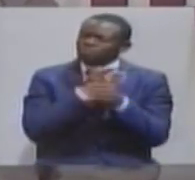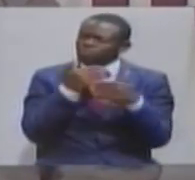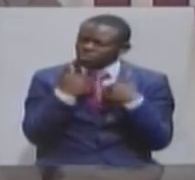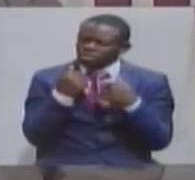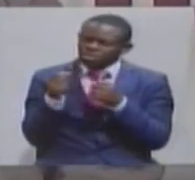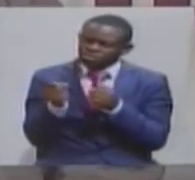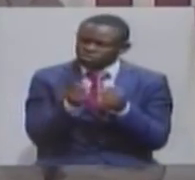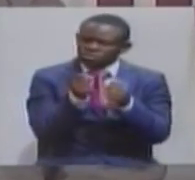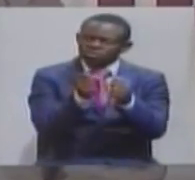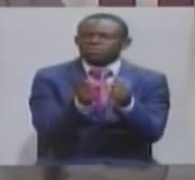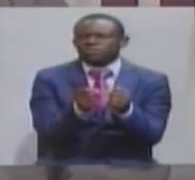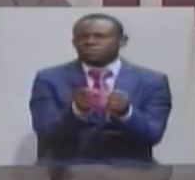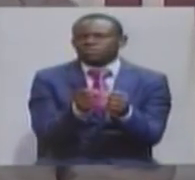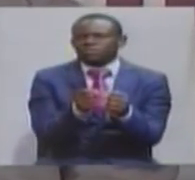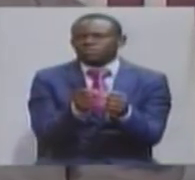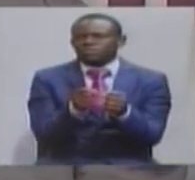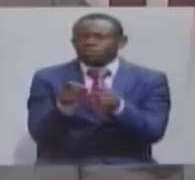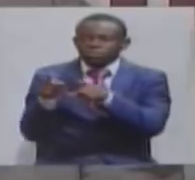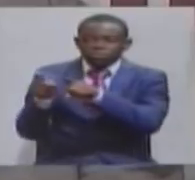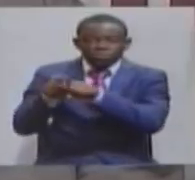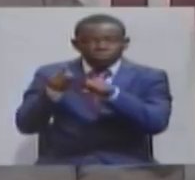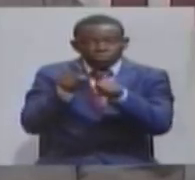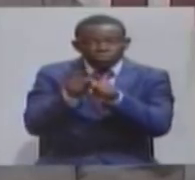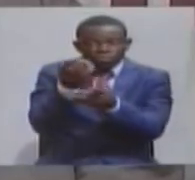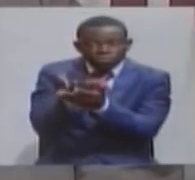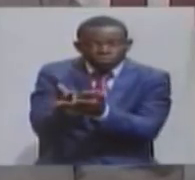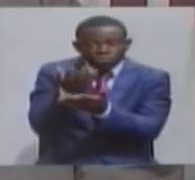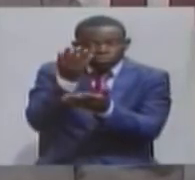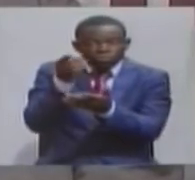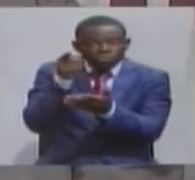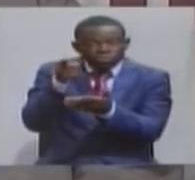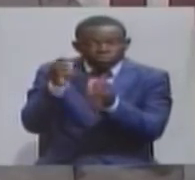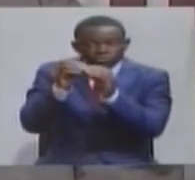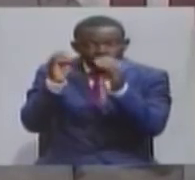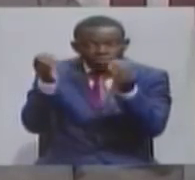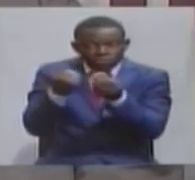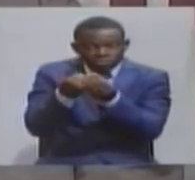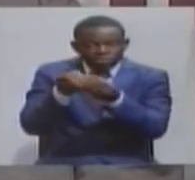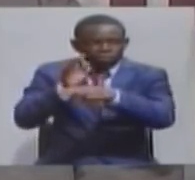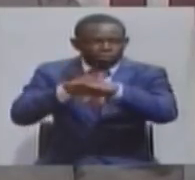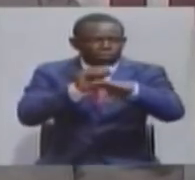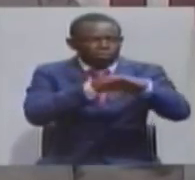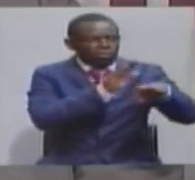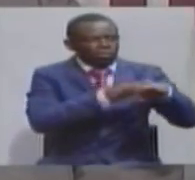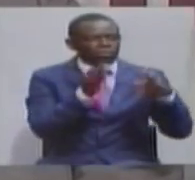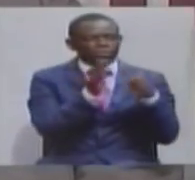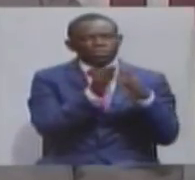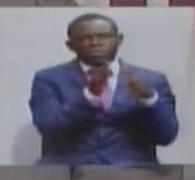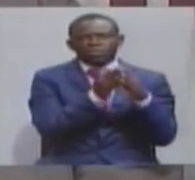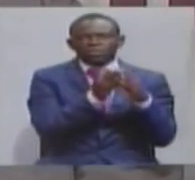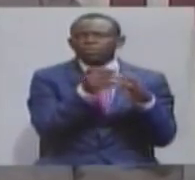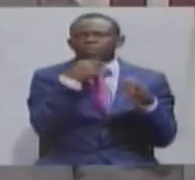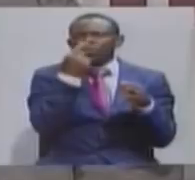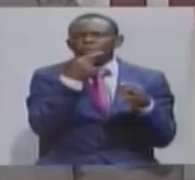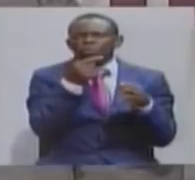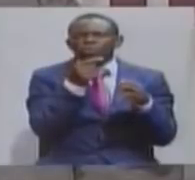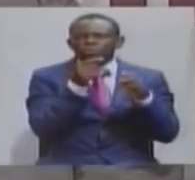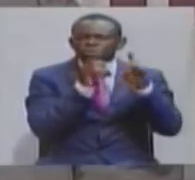the meetings or not, ultimately it is us Zambians who are going to implement what we agree. It is not any other